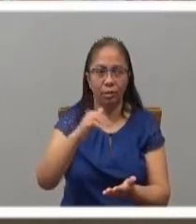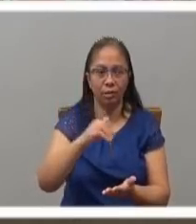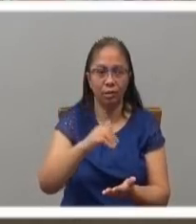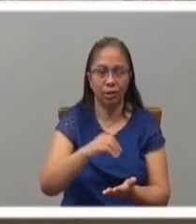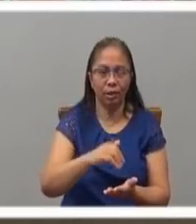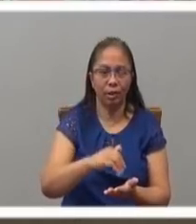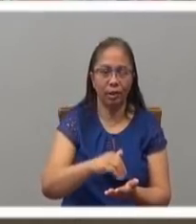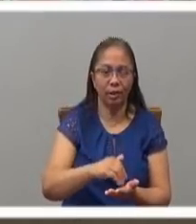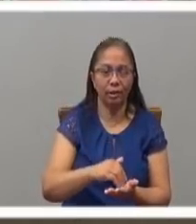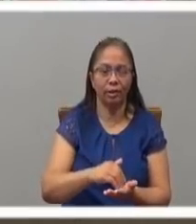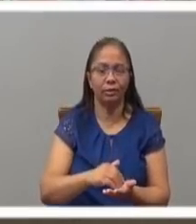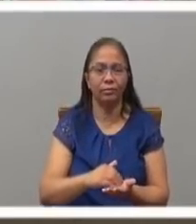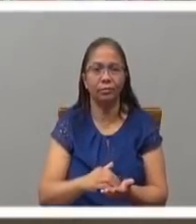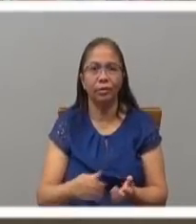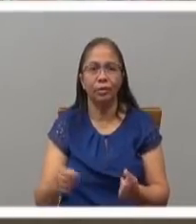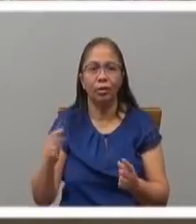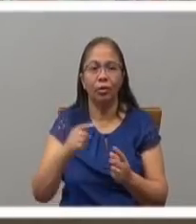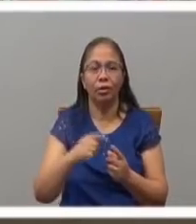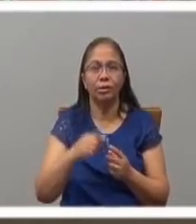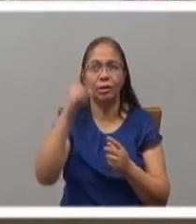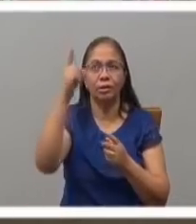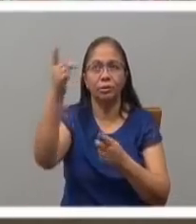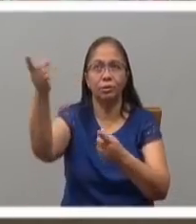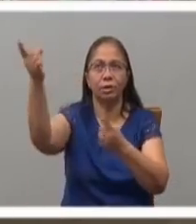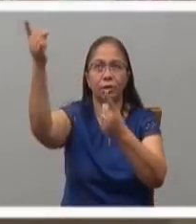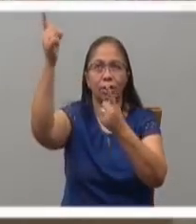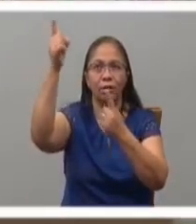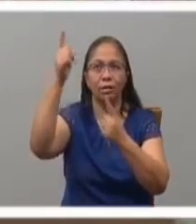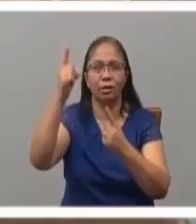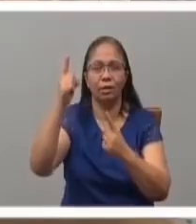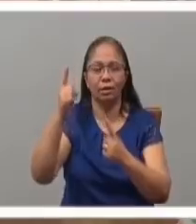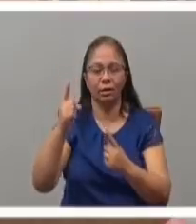come again, until you